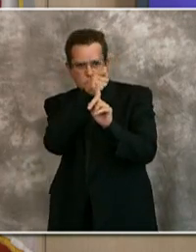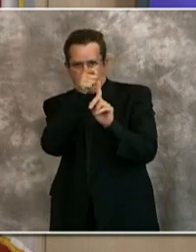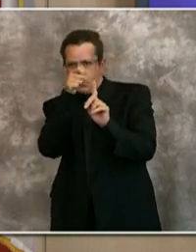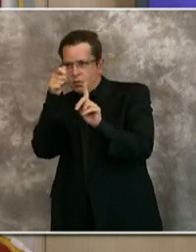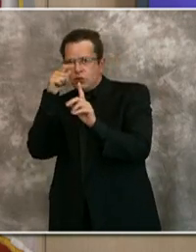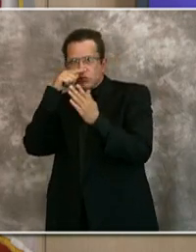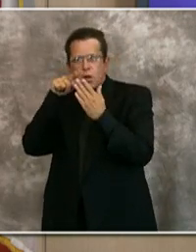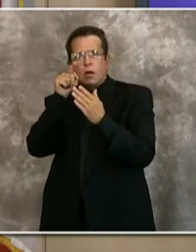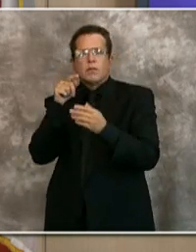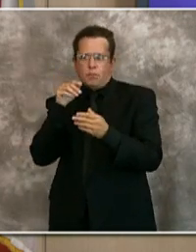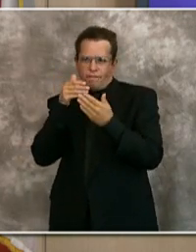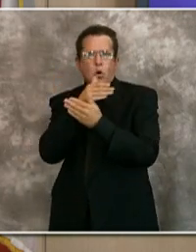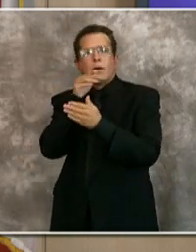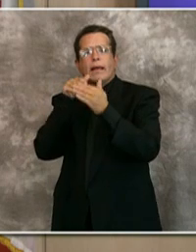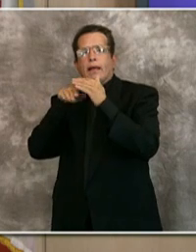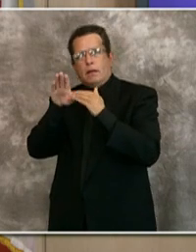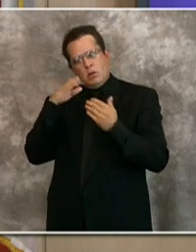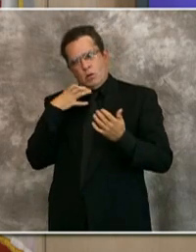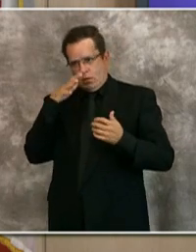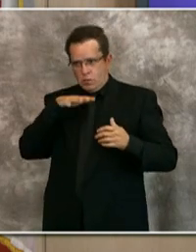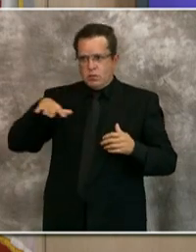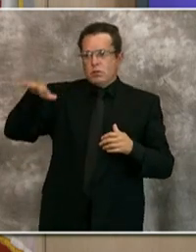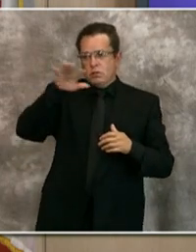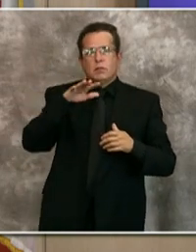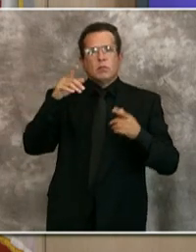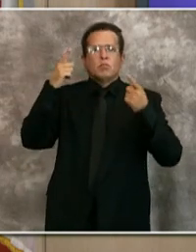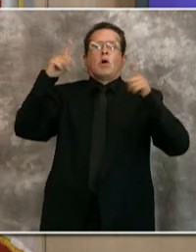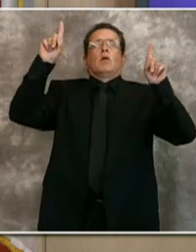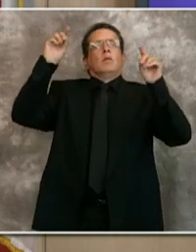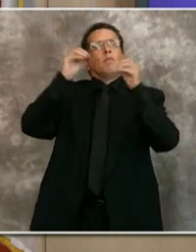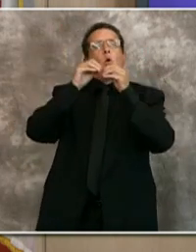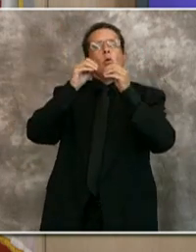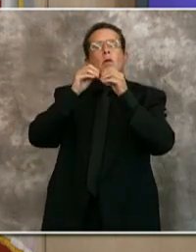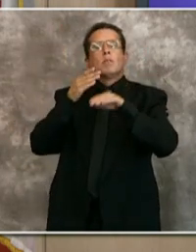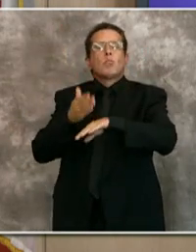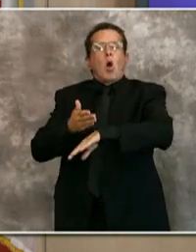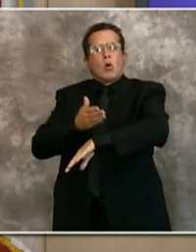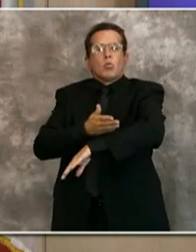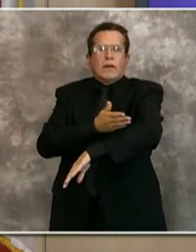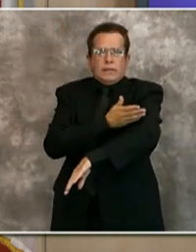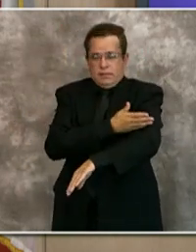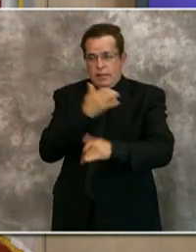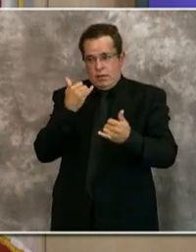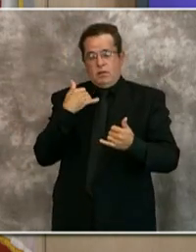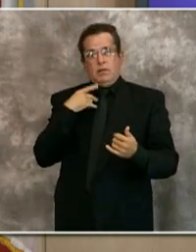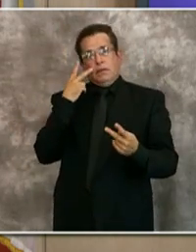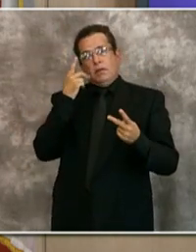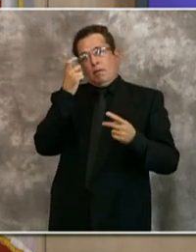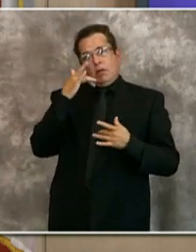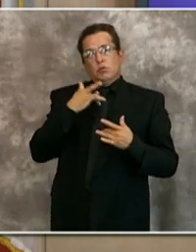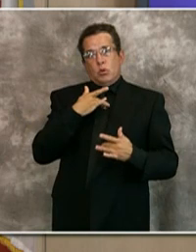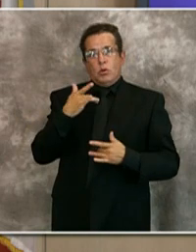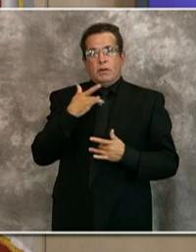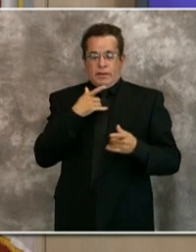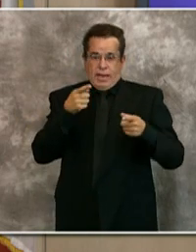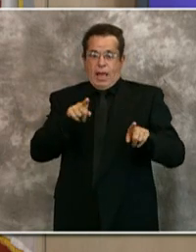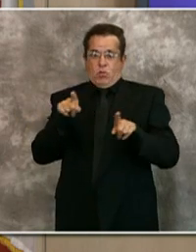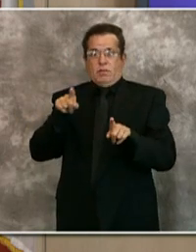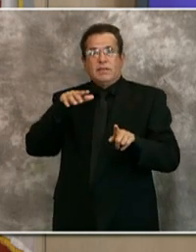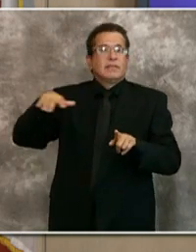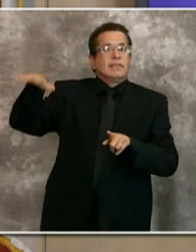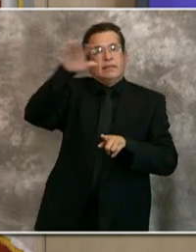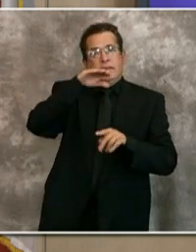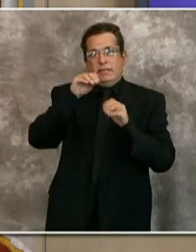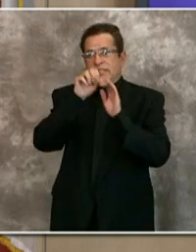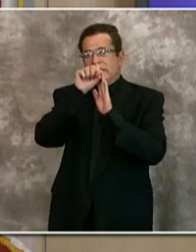to continue as a region, ensure that we can continue forward progress. You're seeing concerning instances happening in